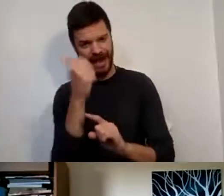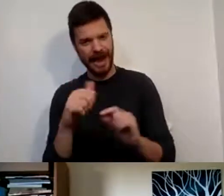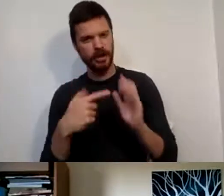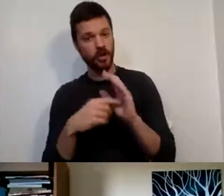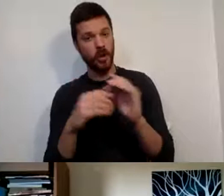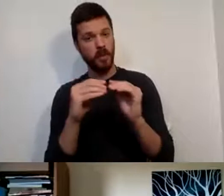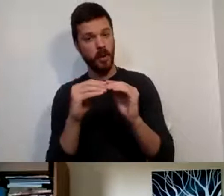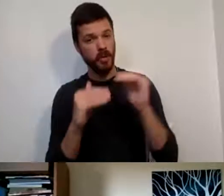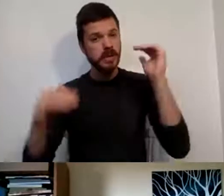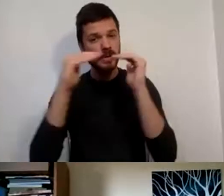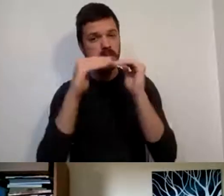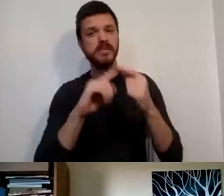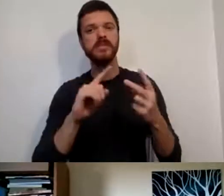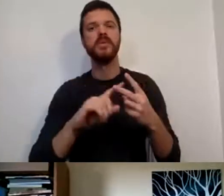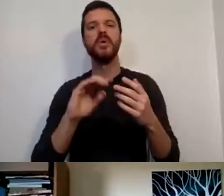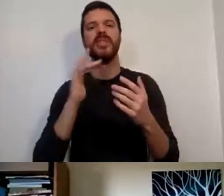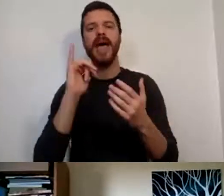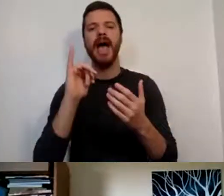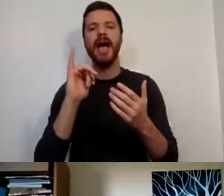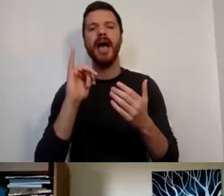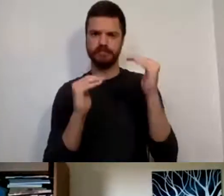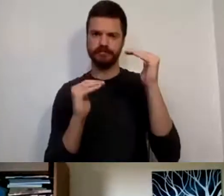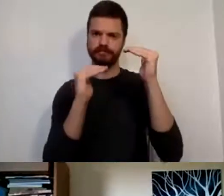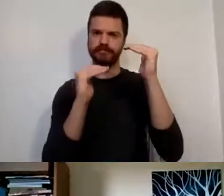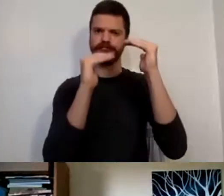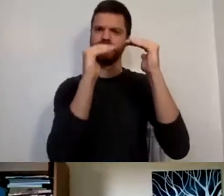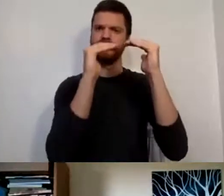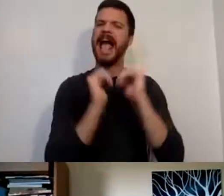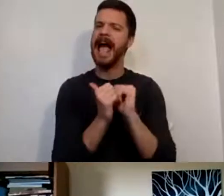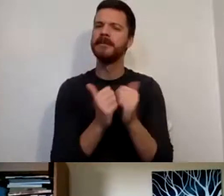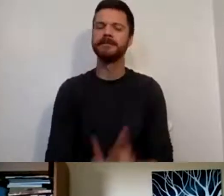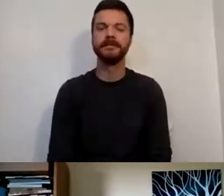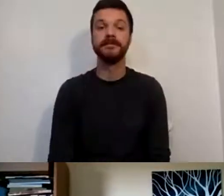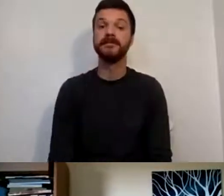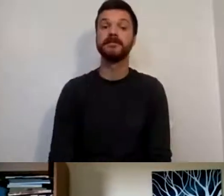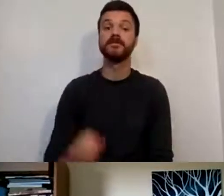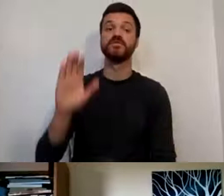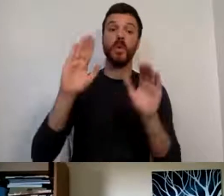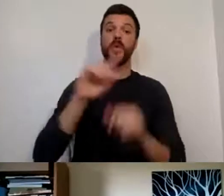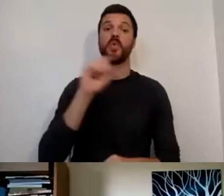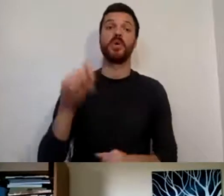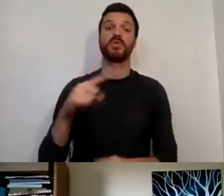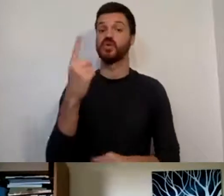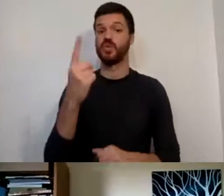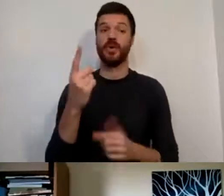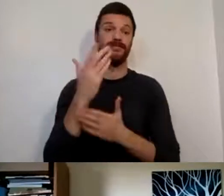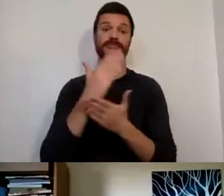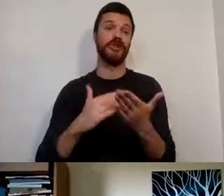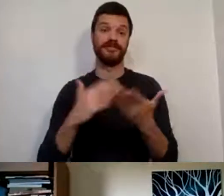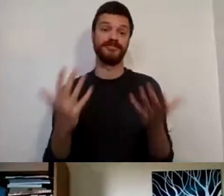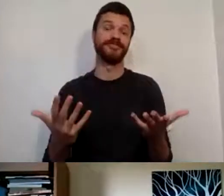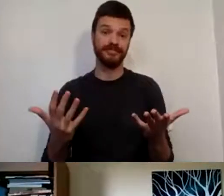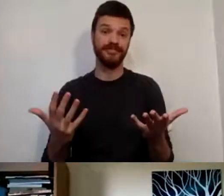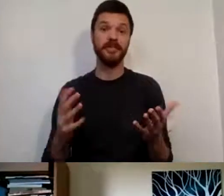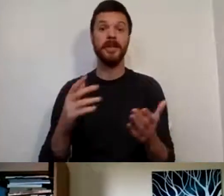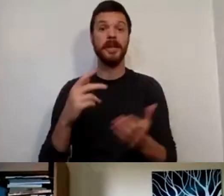link to those reductions? I think that's a great question. I think one of the pieces here, it would be the fact that, for instance,